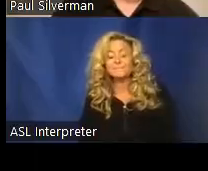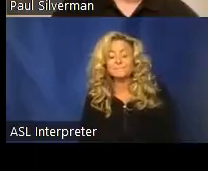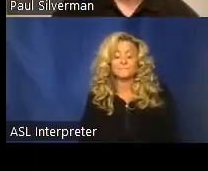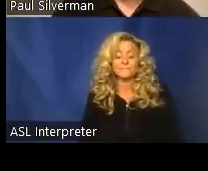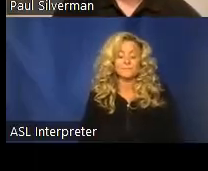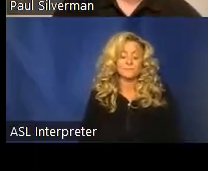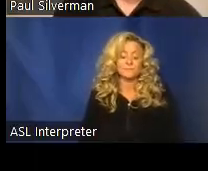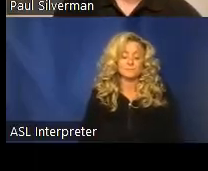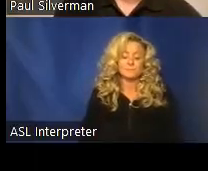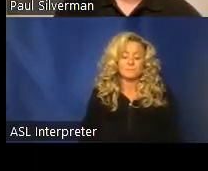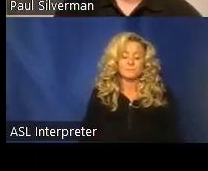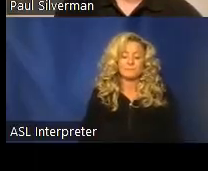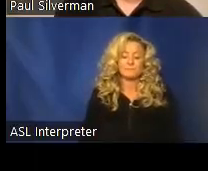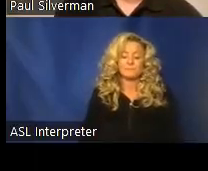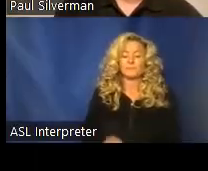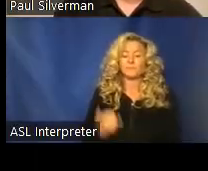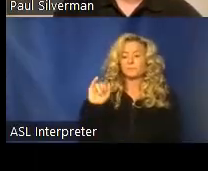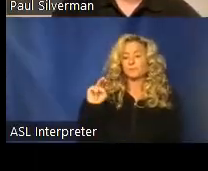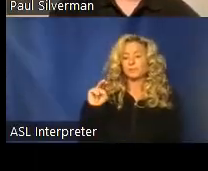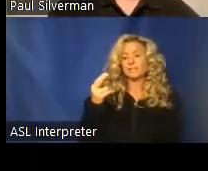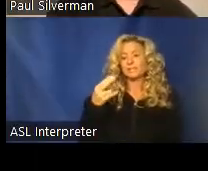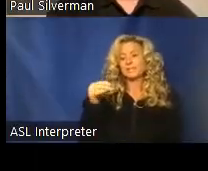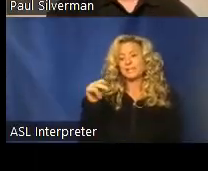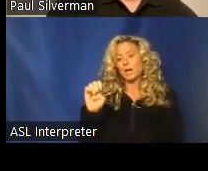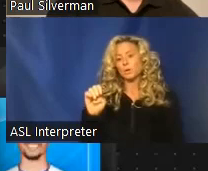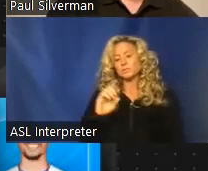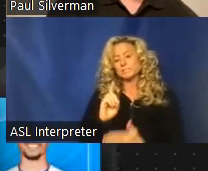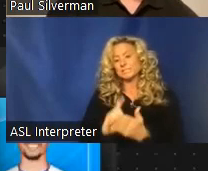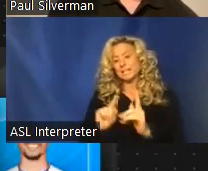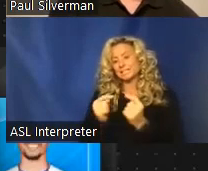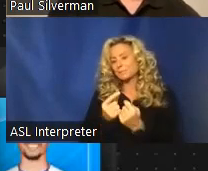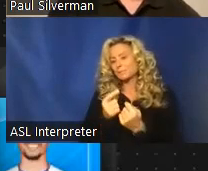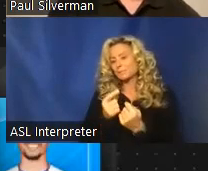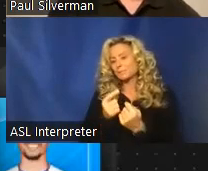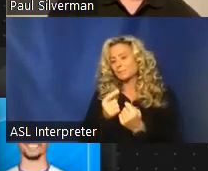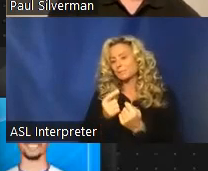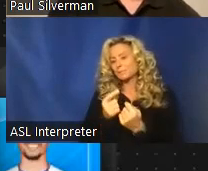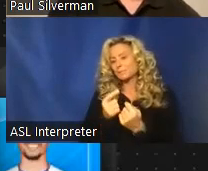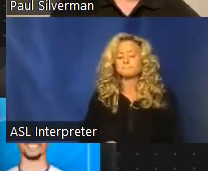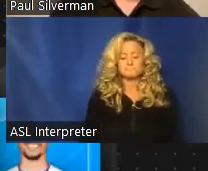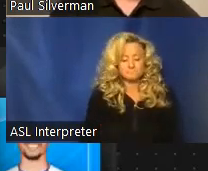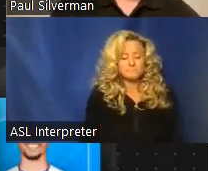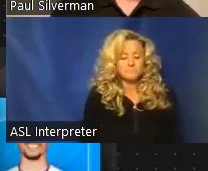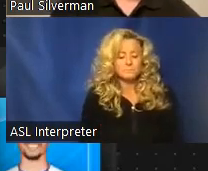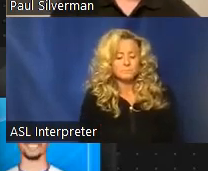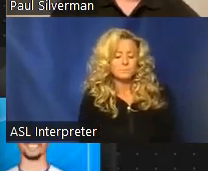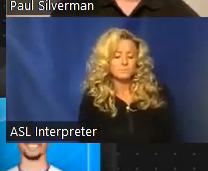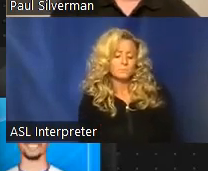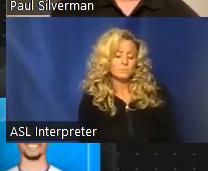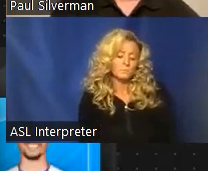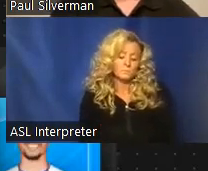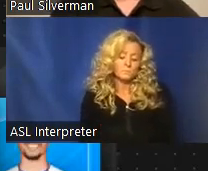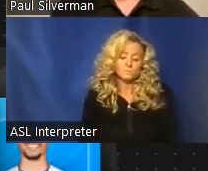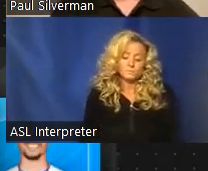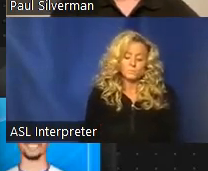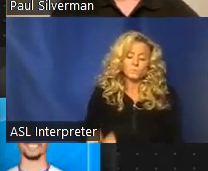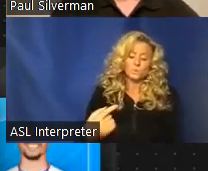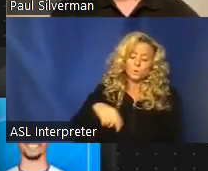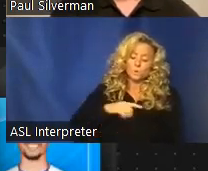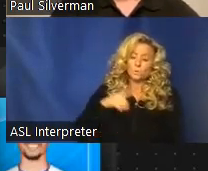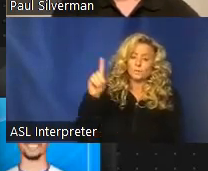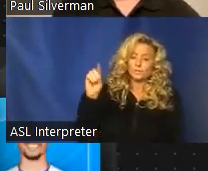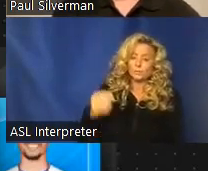have an in-house design team? Like, who's making these? Yeah, so we design them, and we work